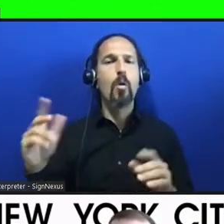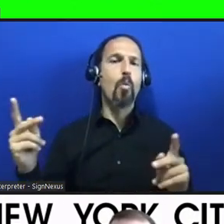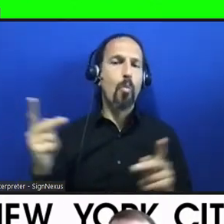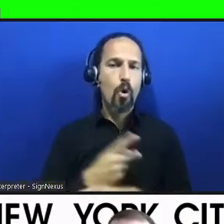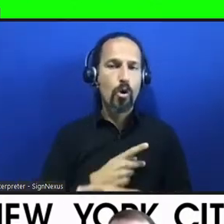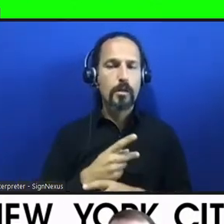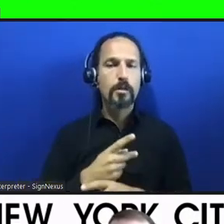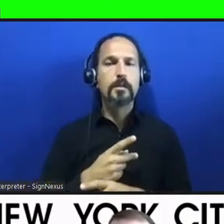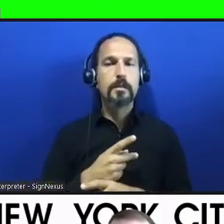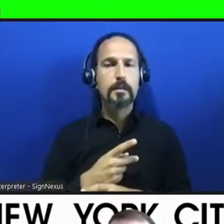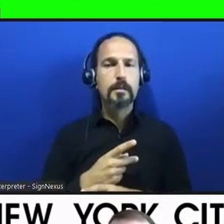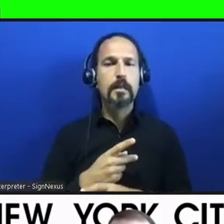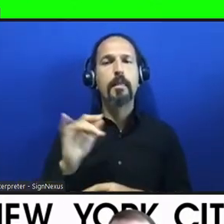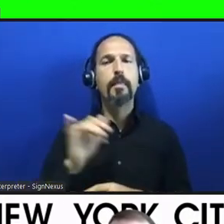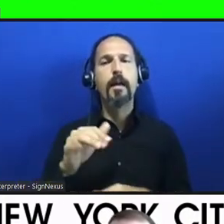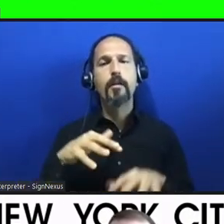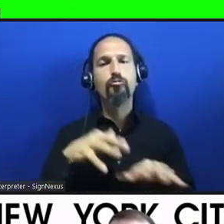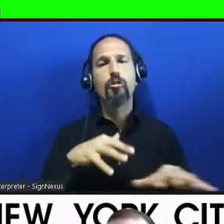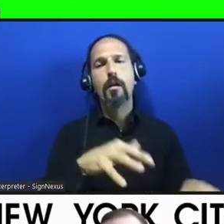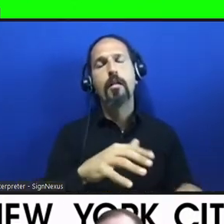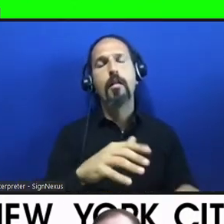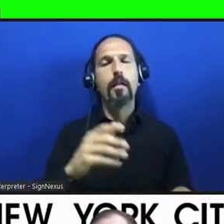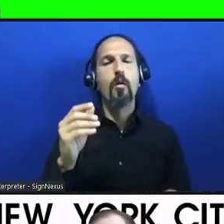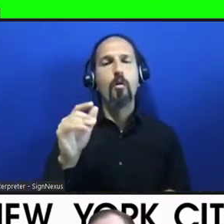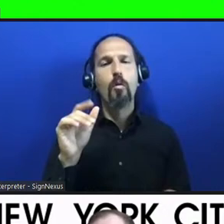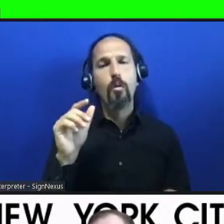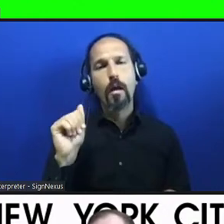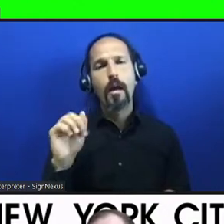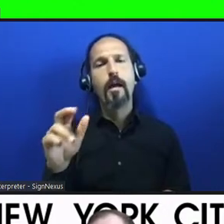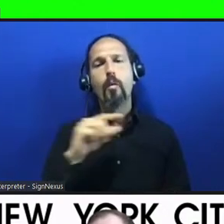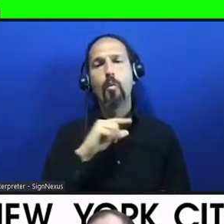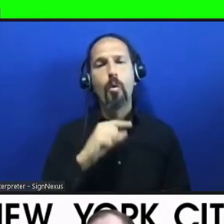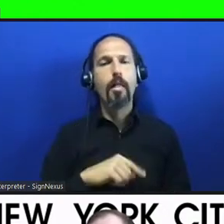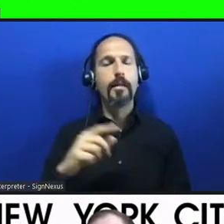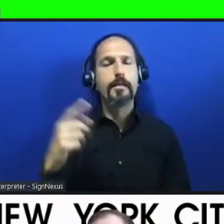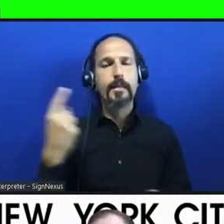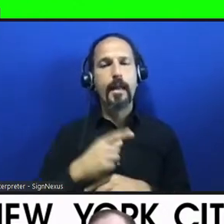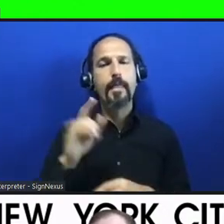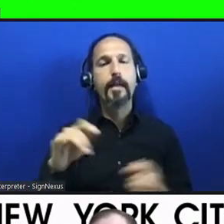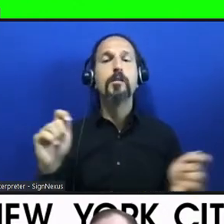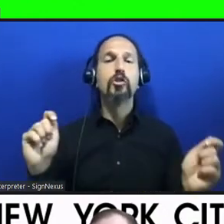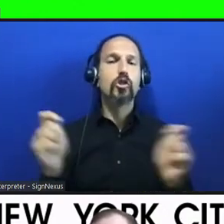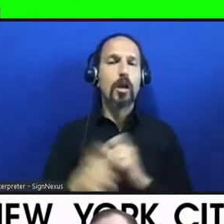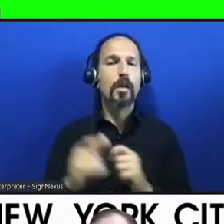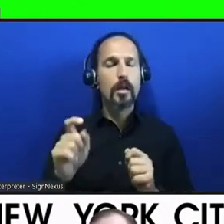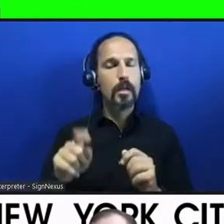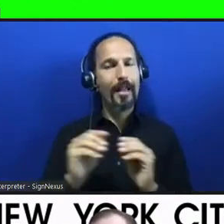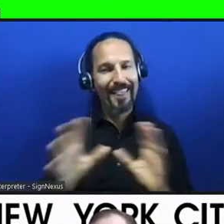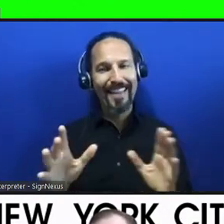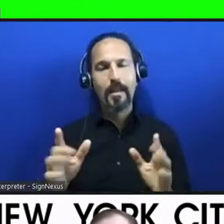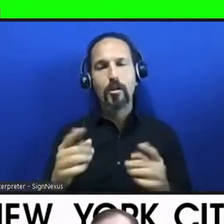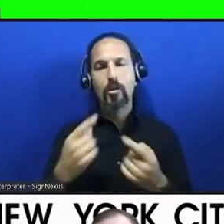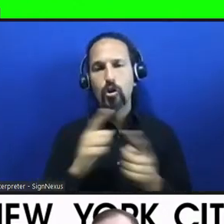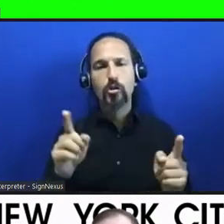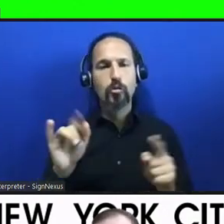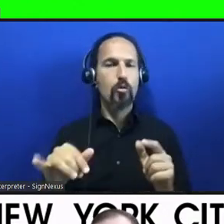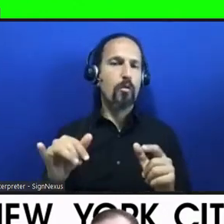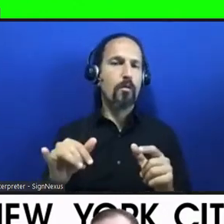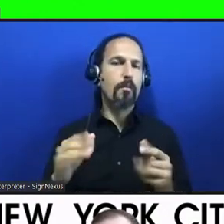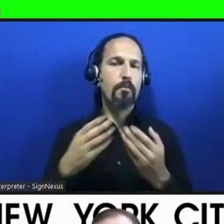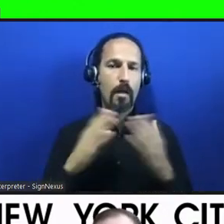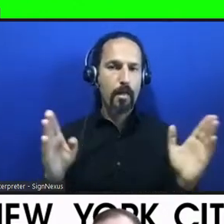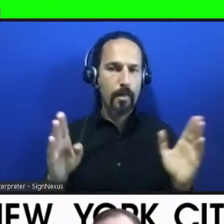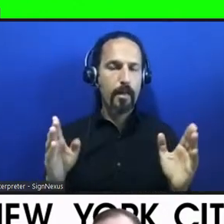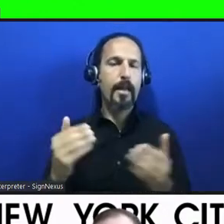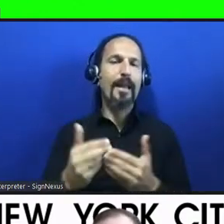such such as gridlock alert days or air quality alert days such changes should be clearly communicated to the public